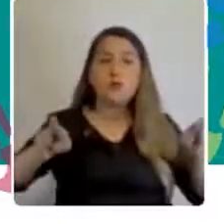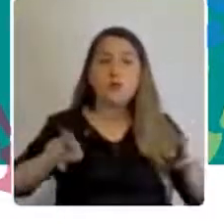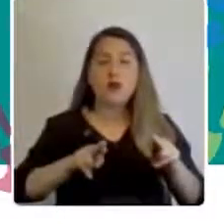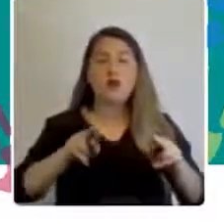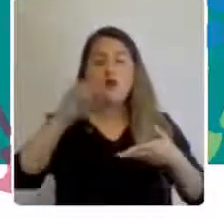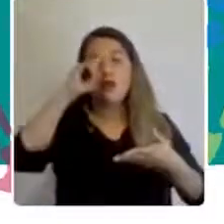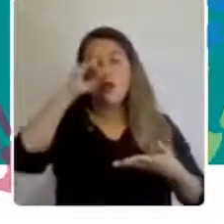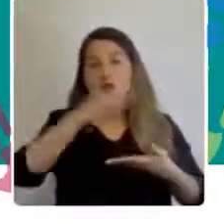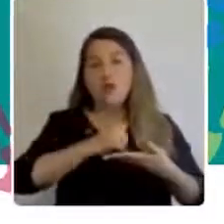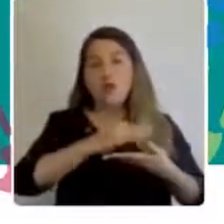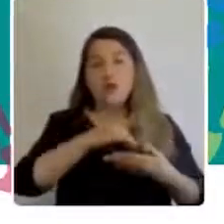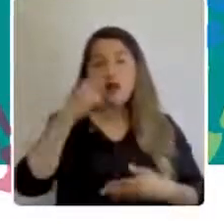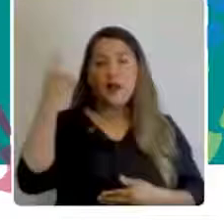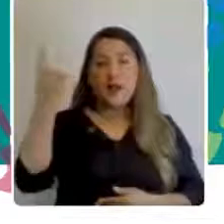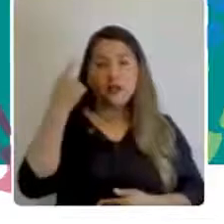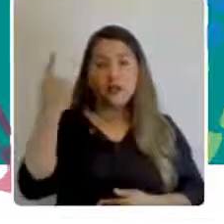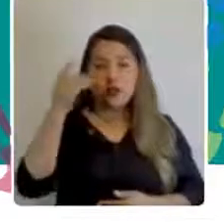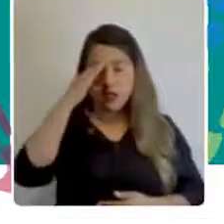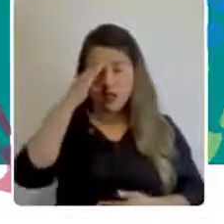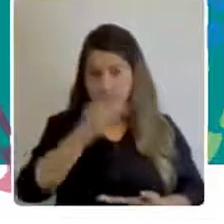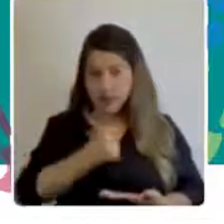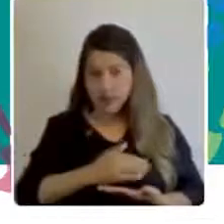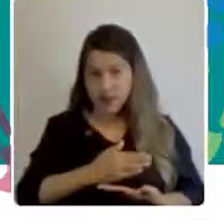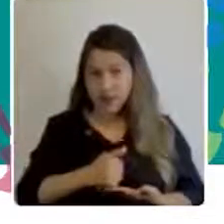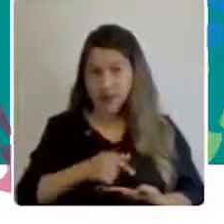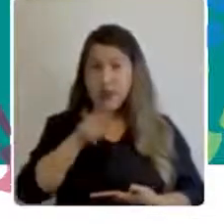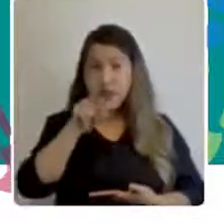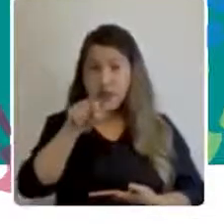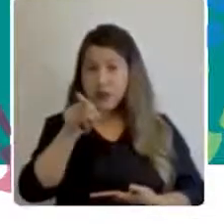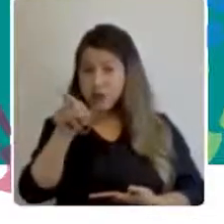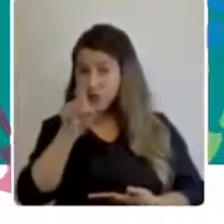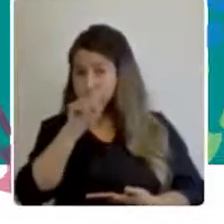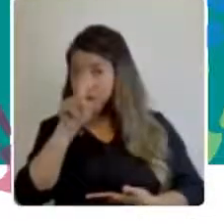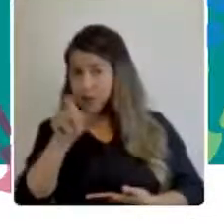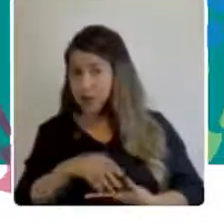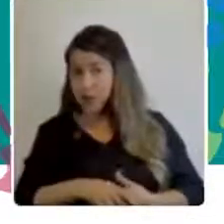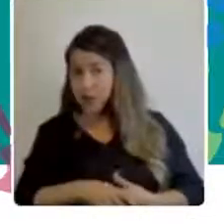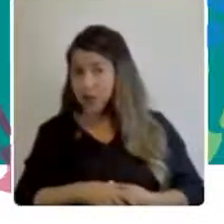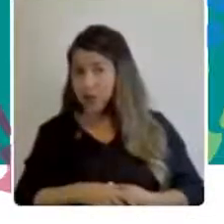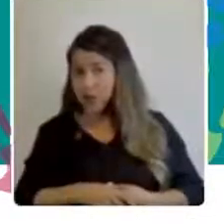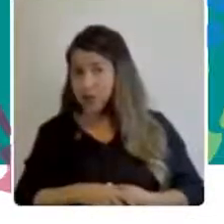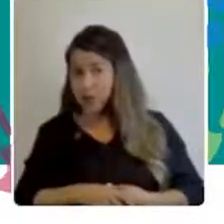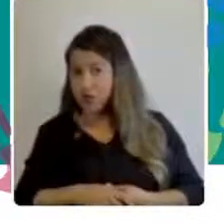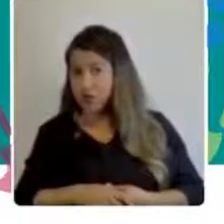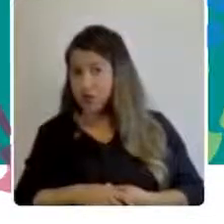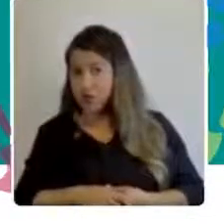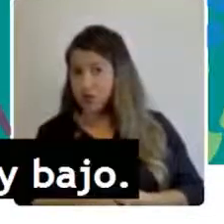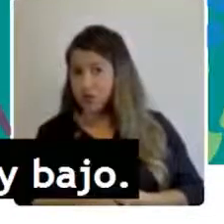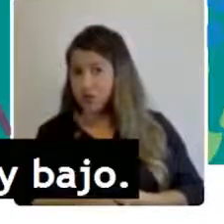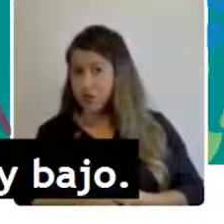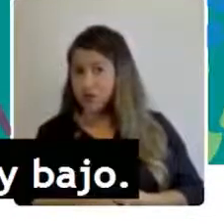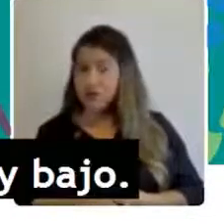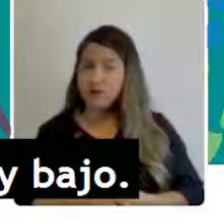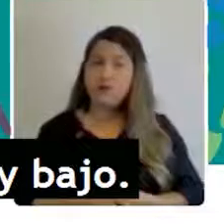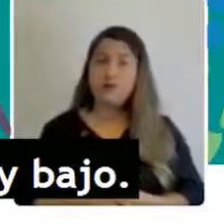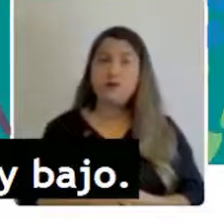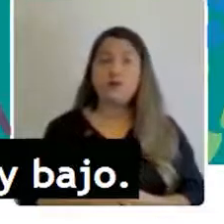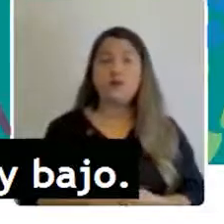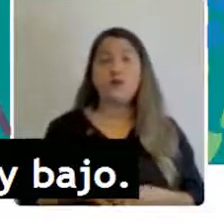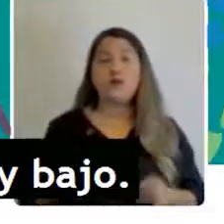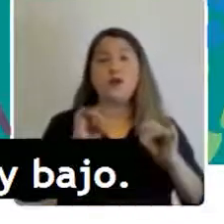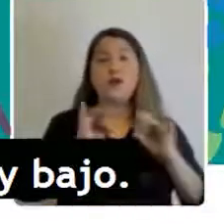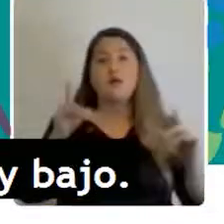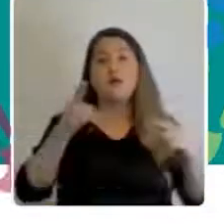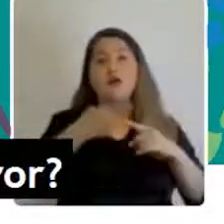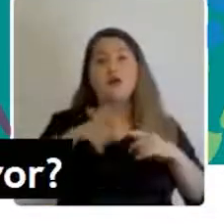Right? Is this? Maybe someone else can help me to repeat because the translation is